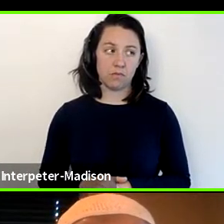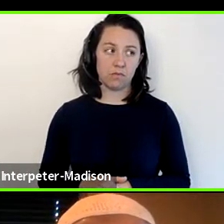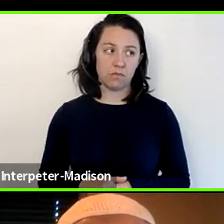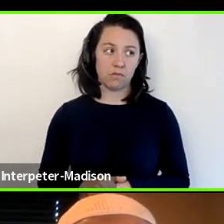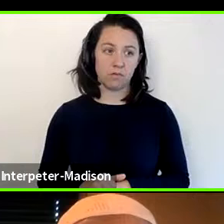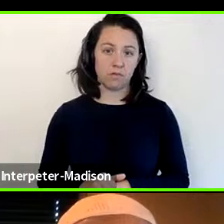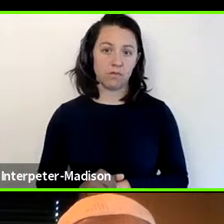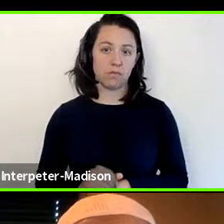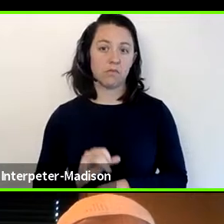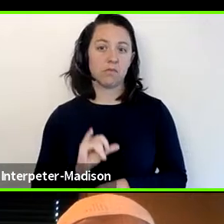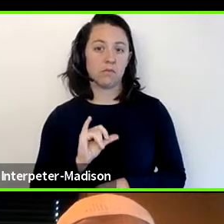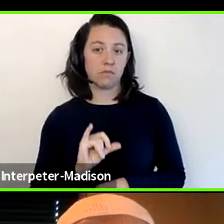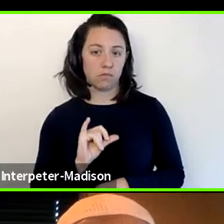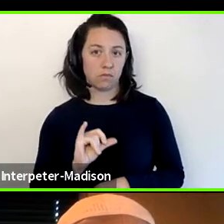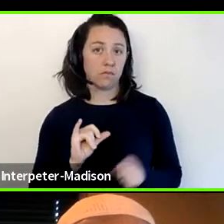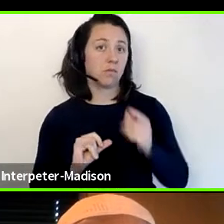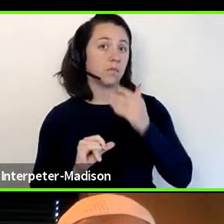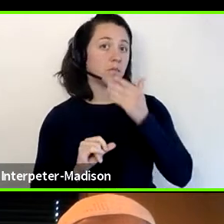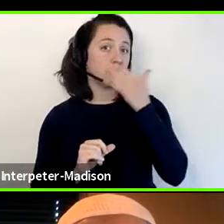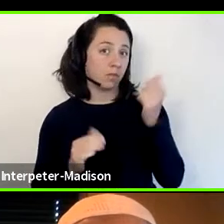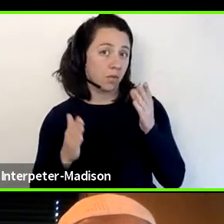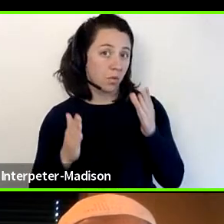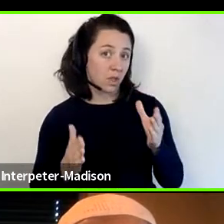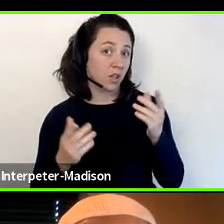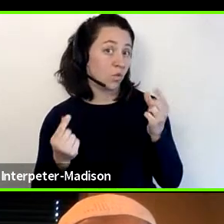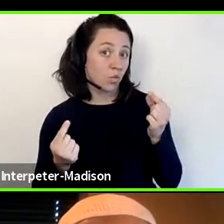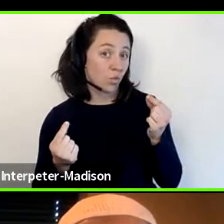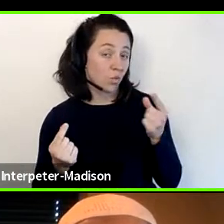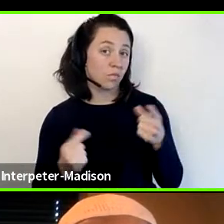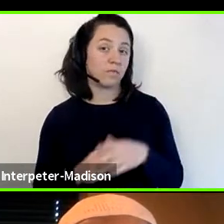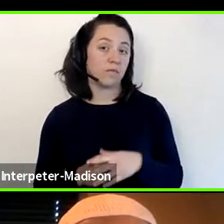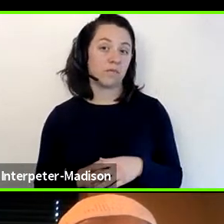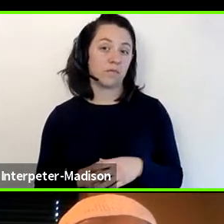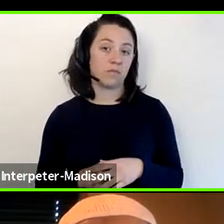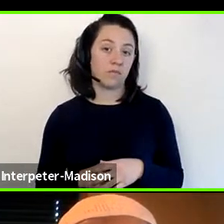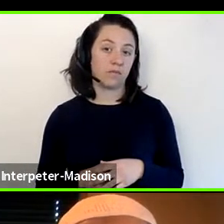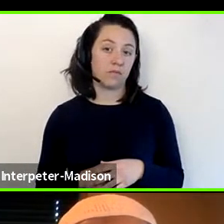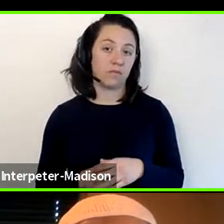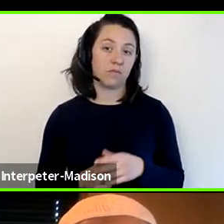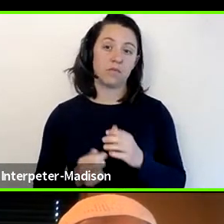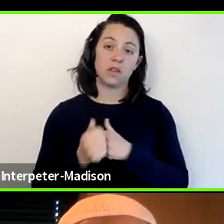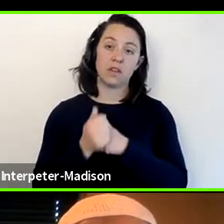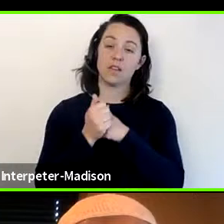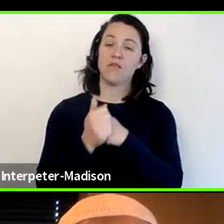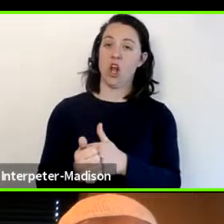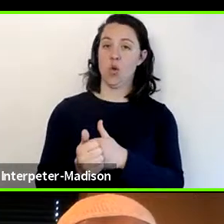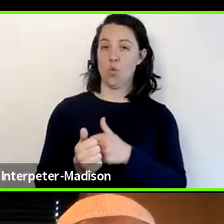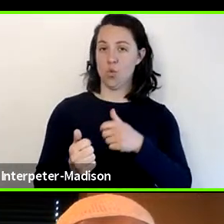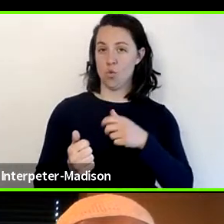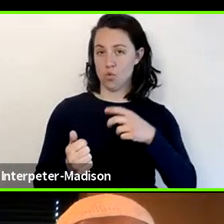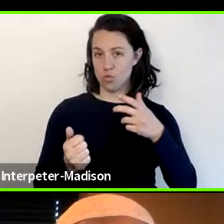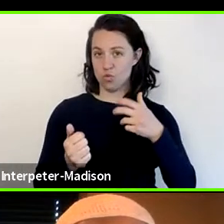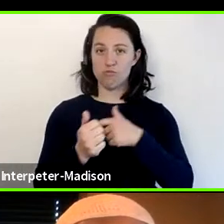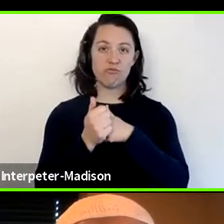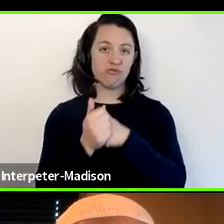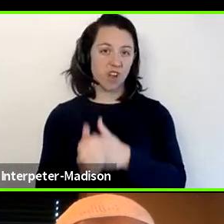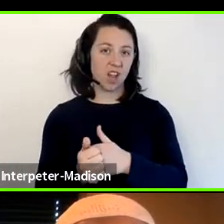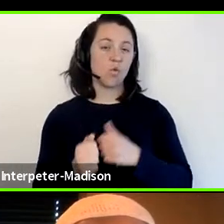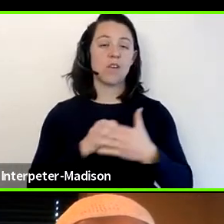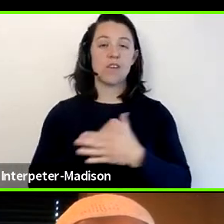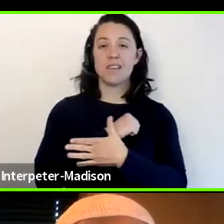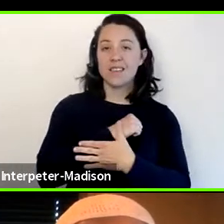the best way to do this is follow the guidance, the county